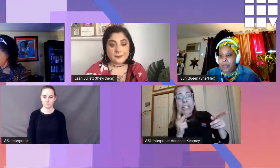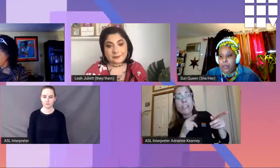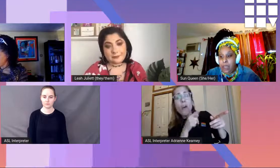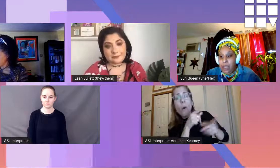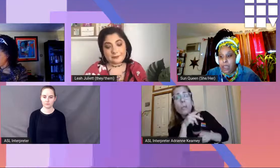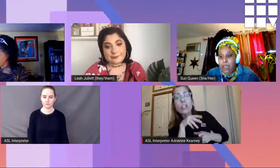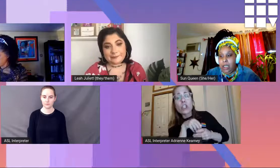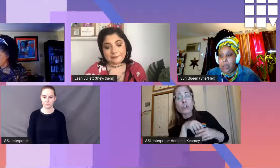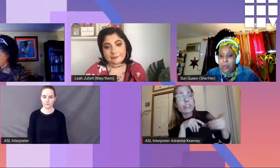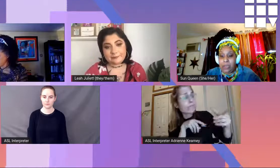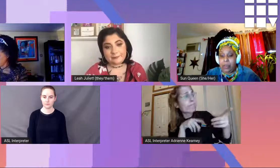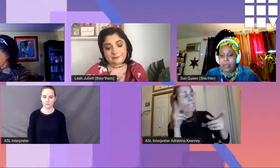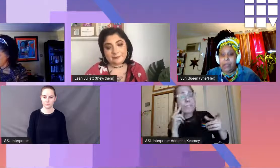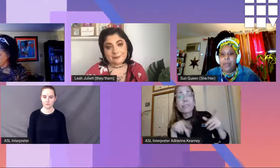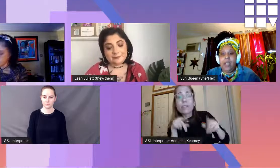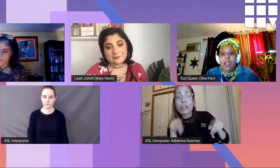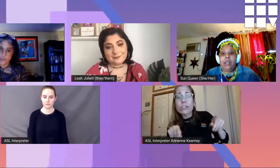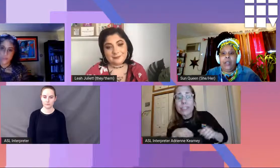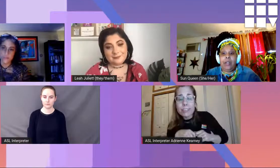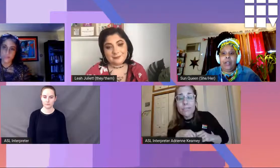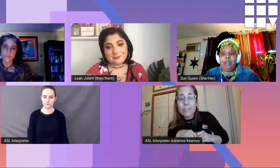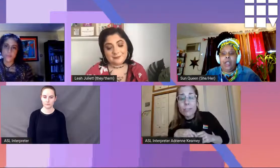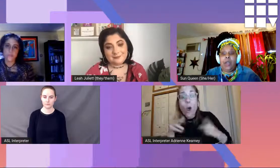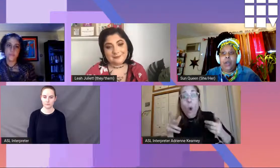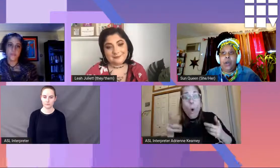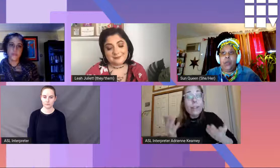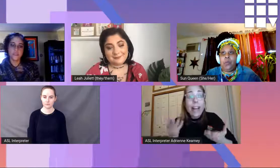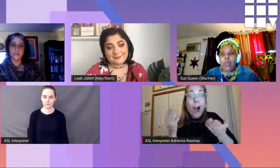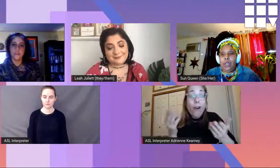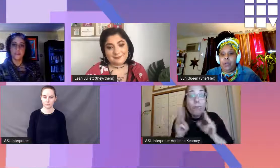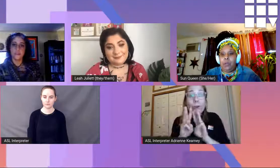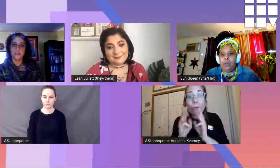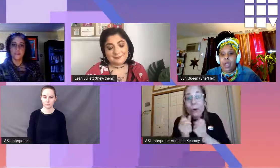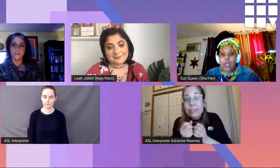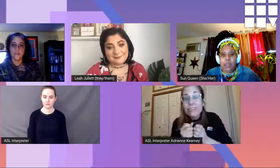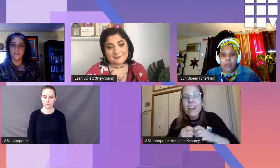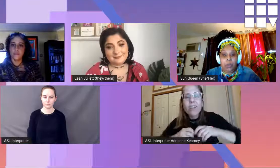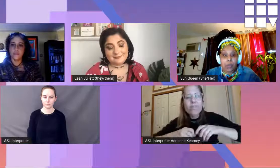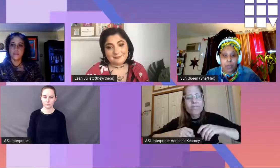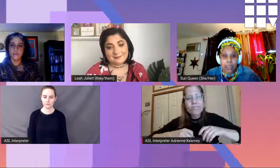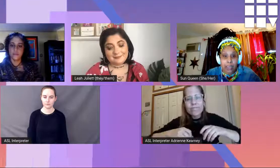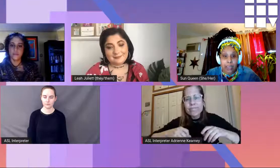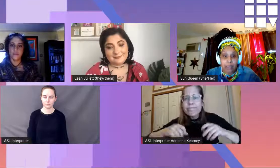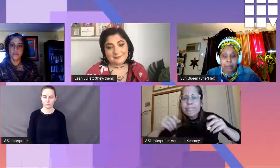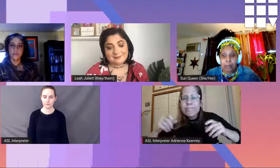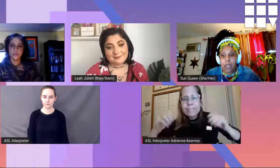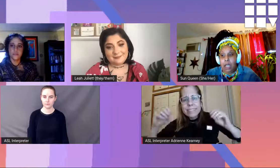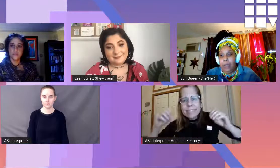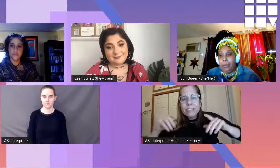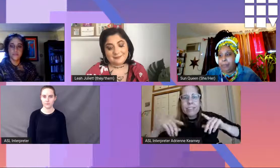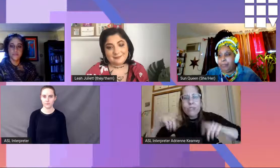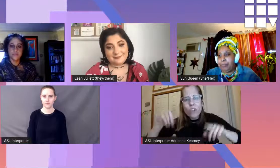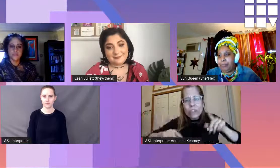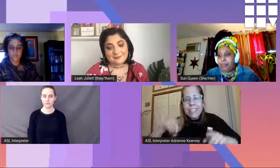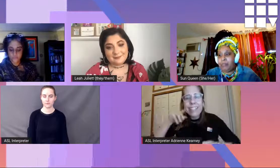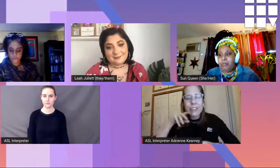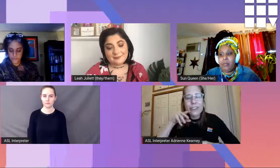on diversity and inclusion, but there's no real undoing racism,